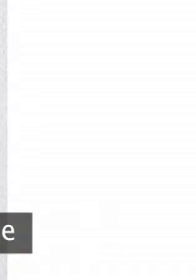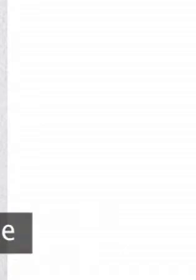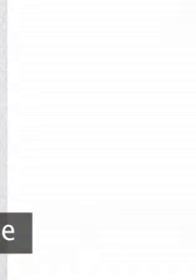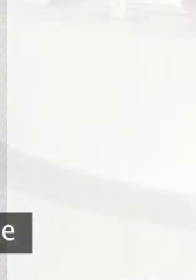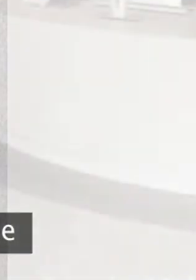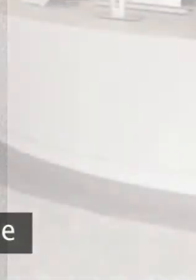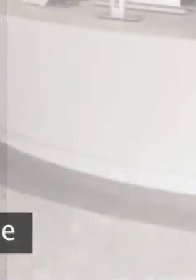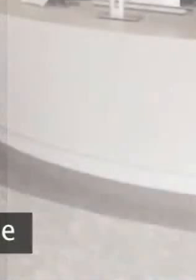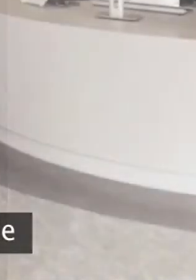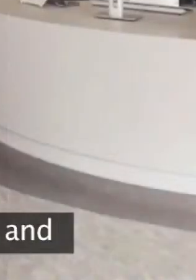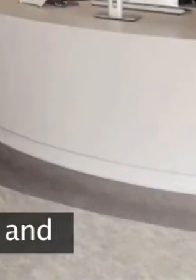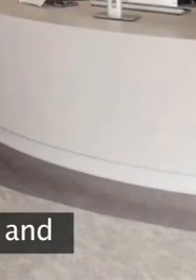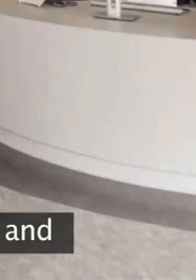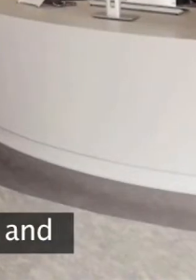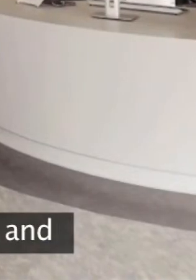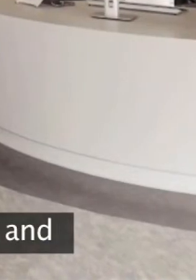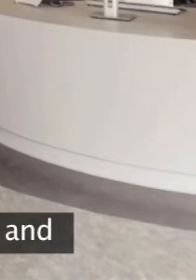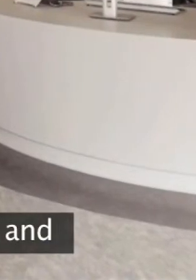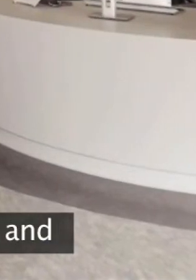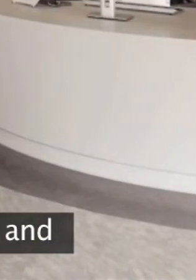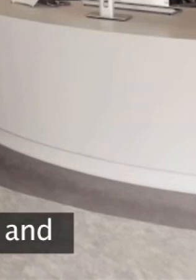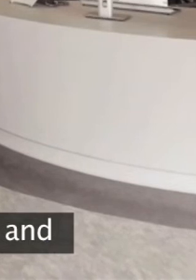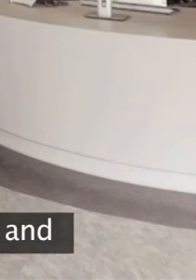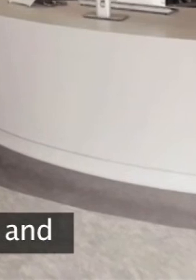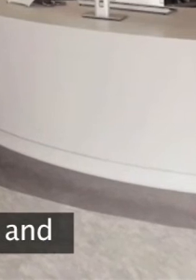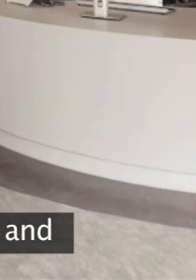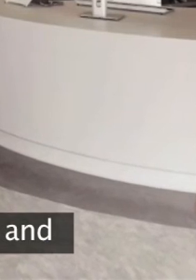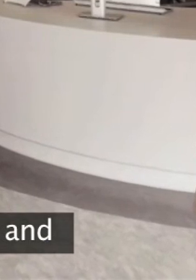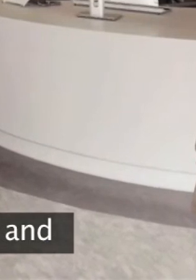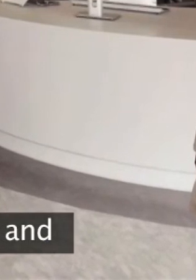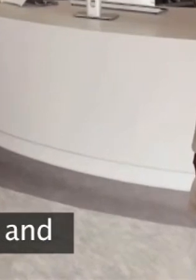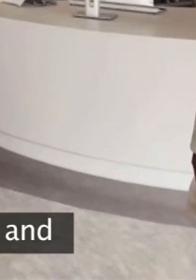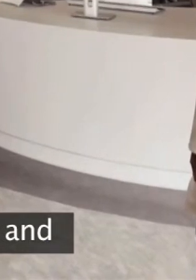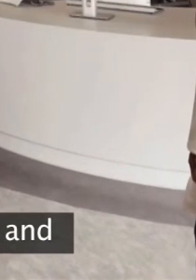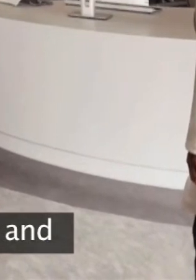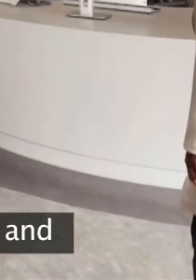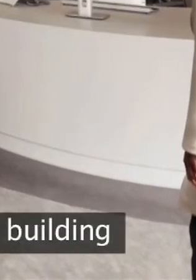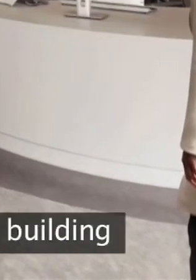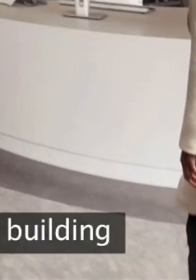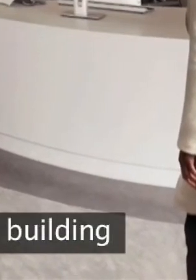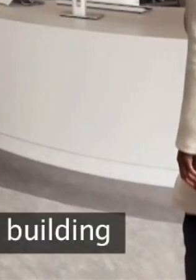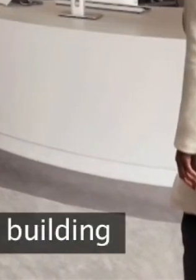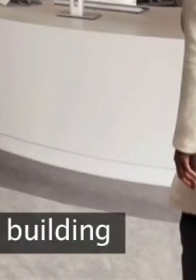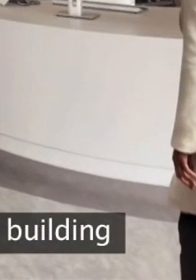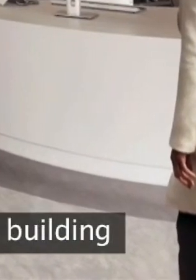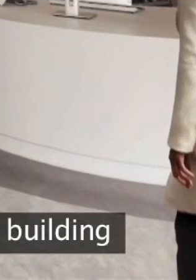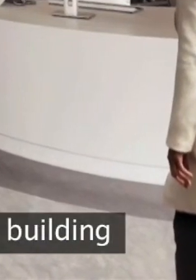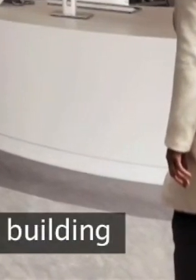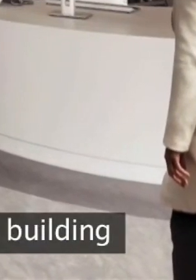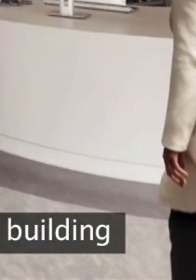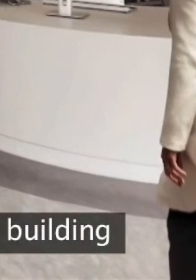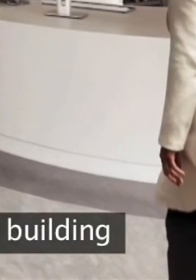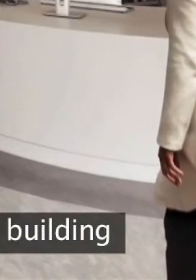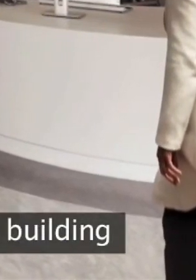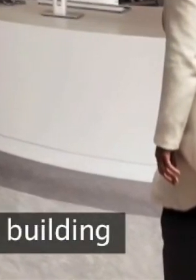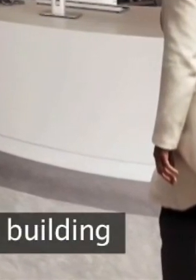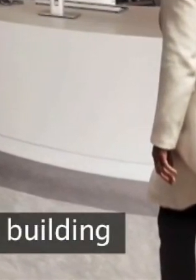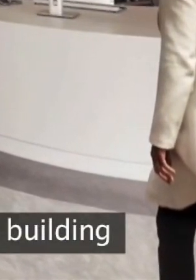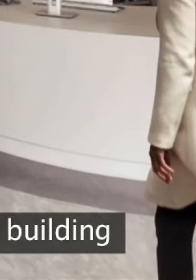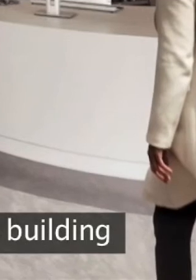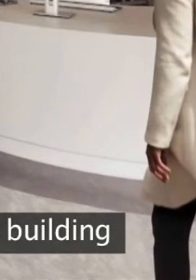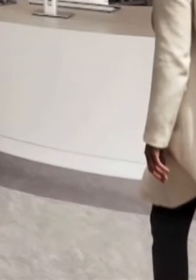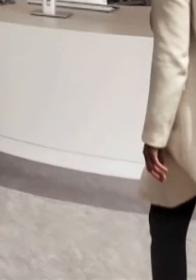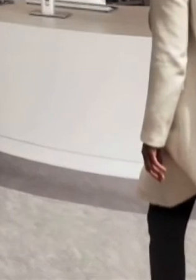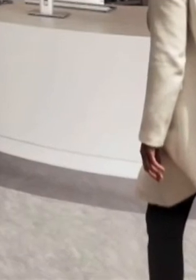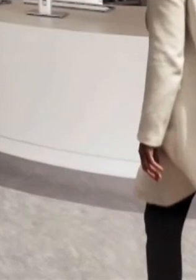and designed the department to provide mental health support, a close proximity to therapy services and diagnostic imaging, and a clear and quick route back to the